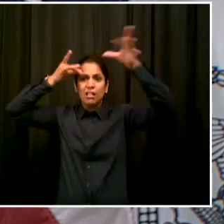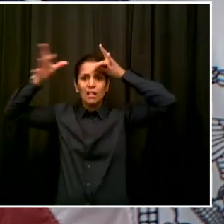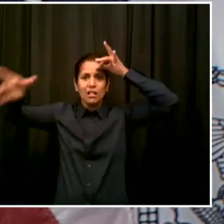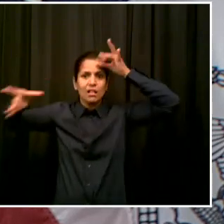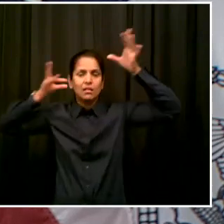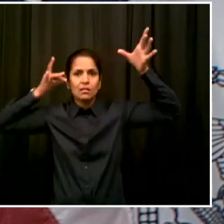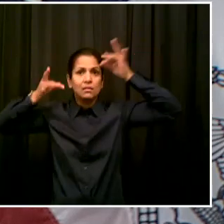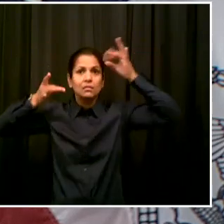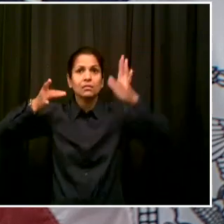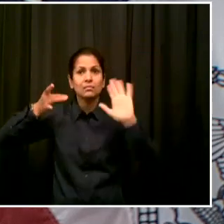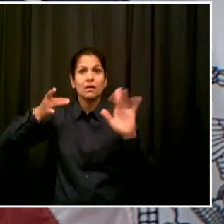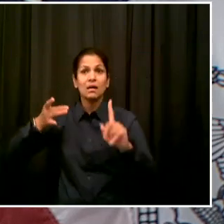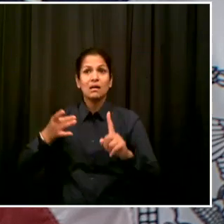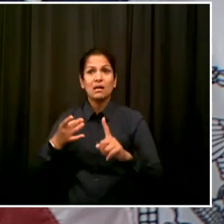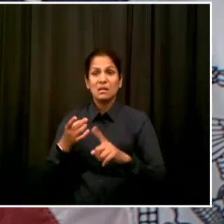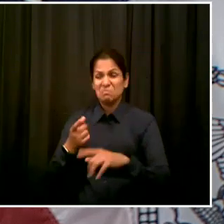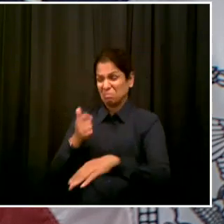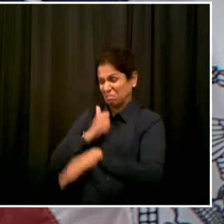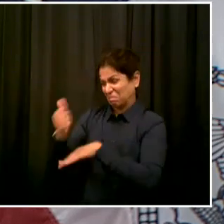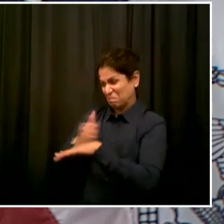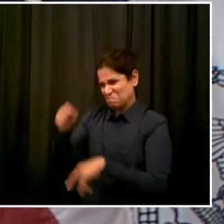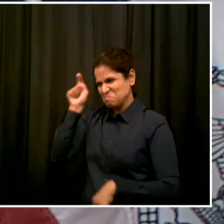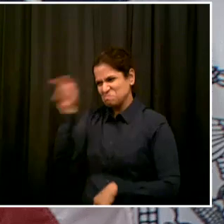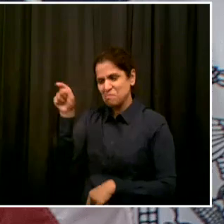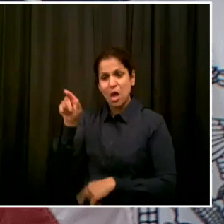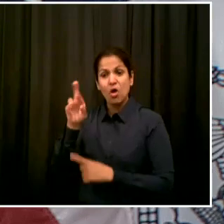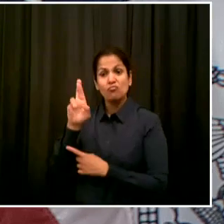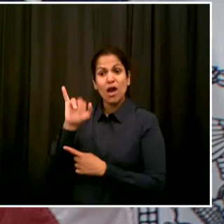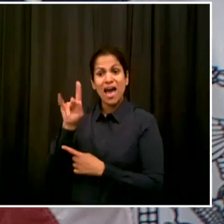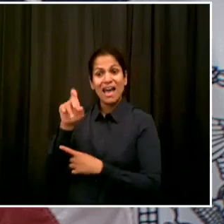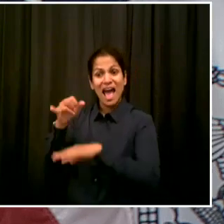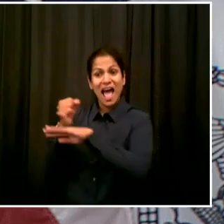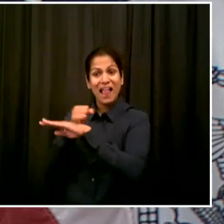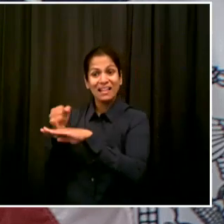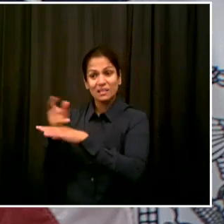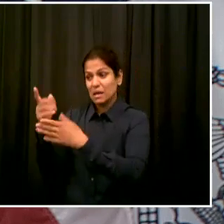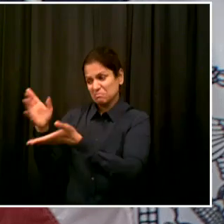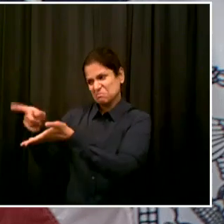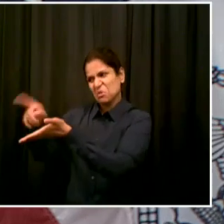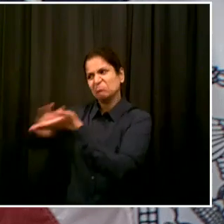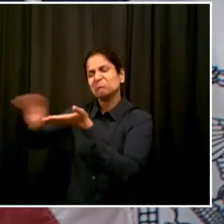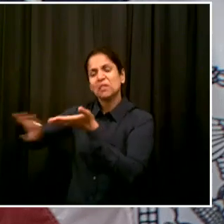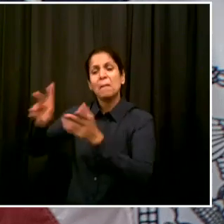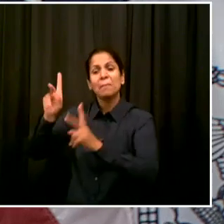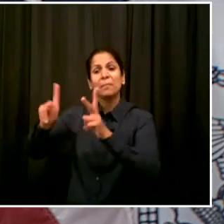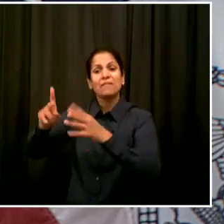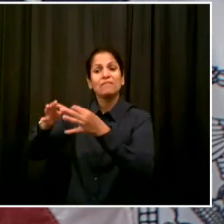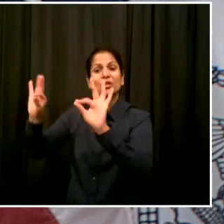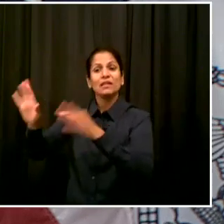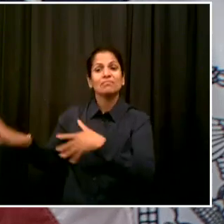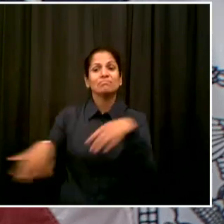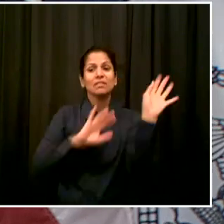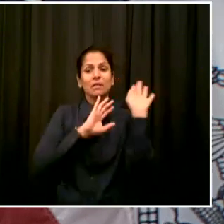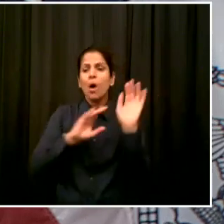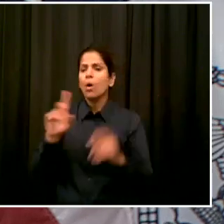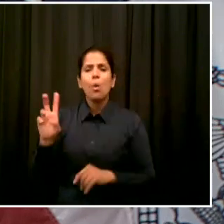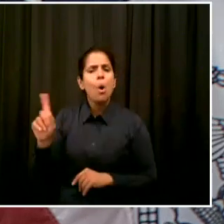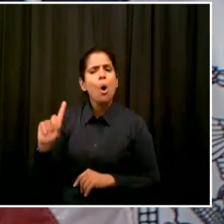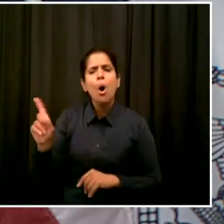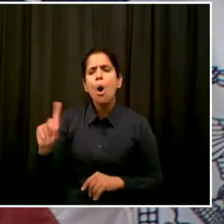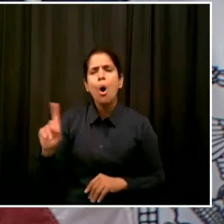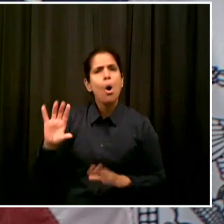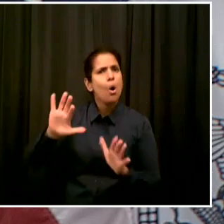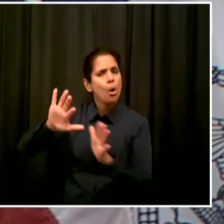reasons are the central reality here. I don't believe that at all, and I'm the person who authorized that release. So sometimes we're going to have differences